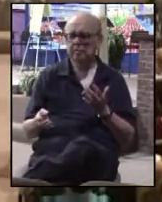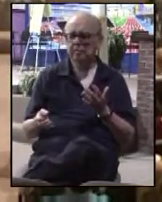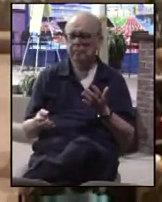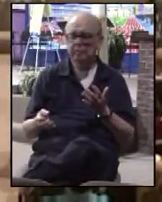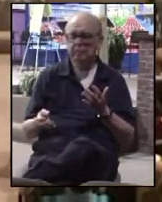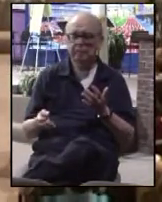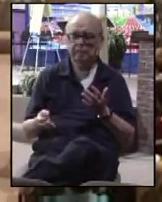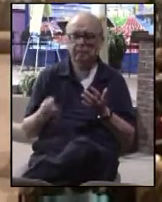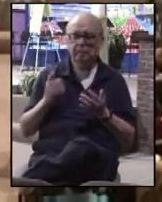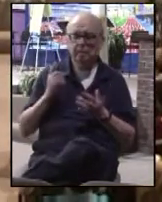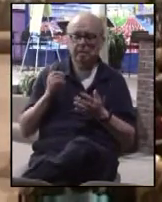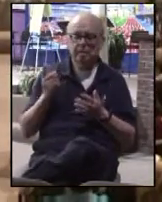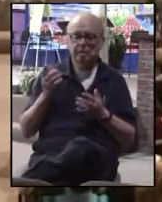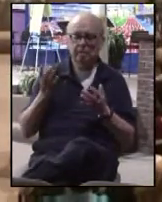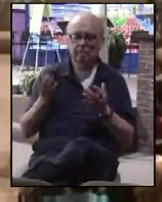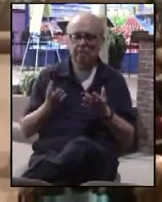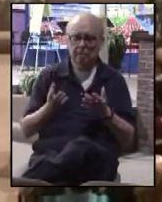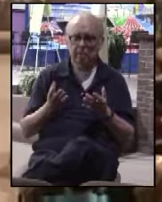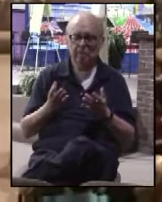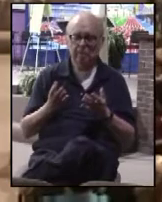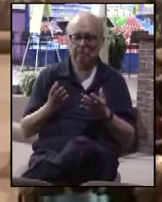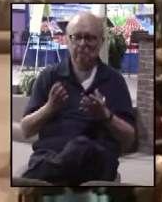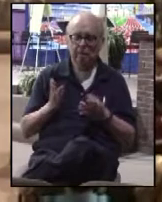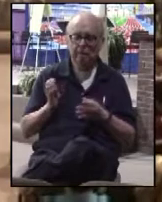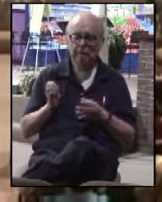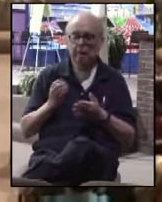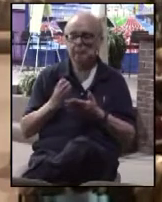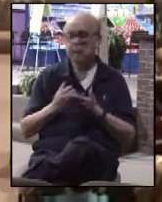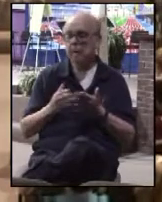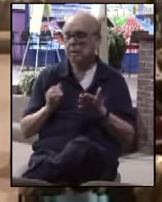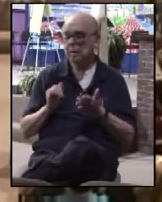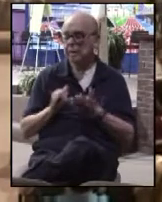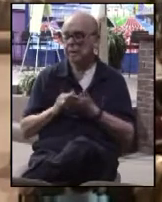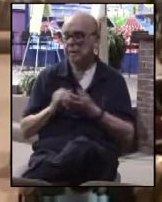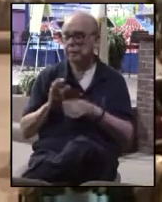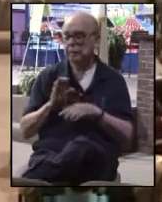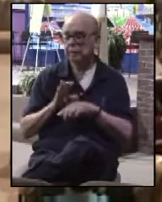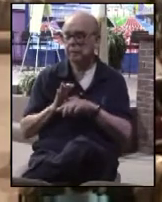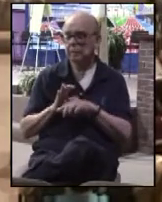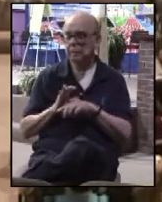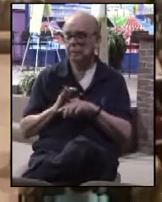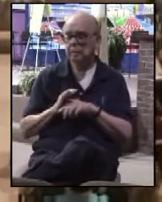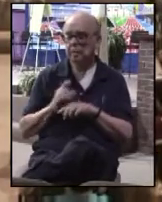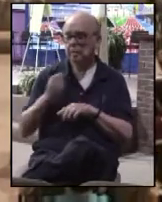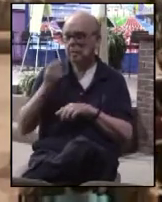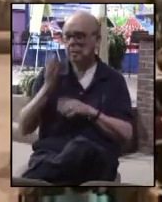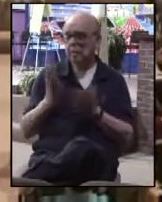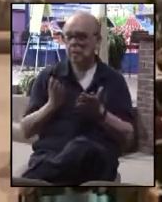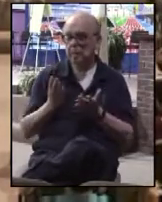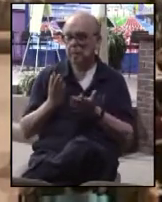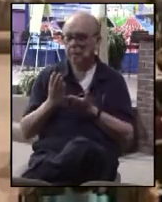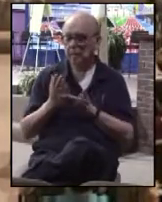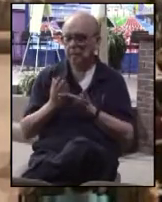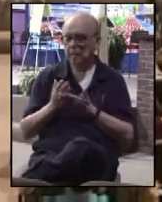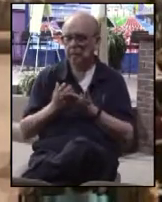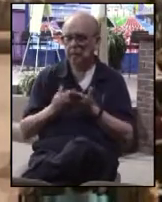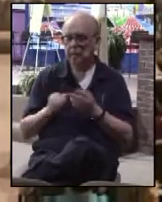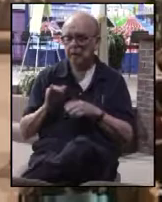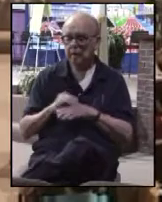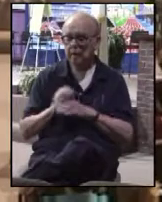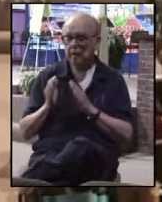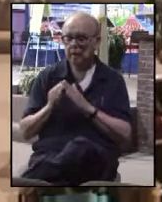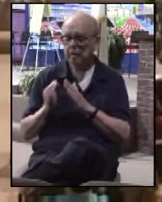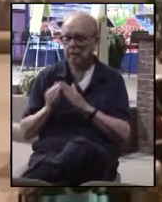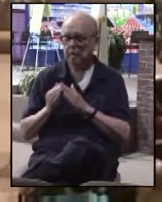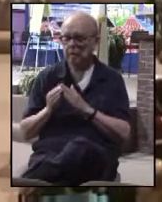he would like for you to be a part of this church he would like you to be a part of this community he